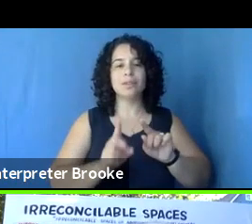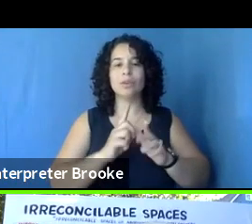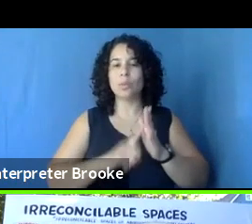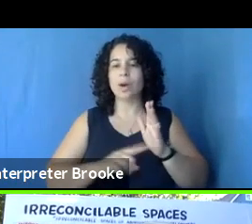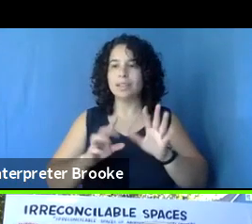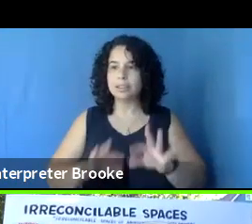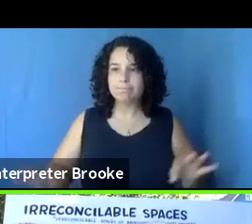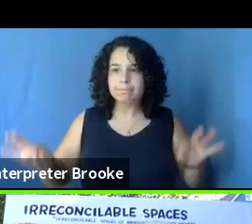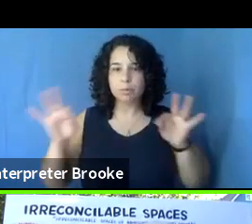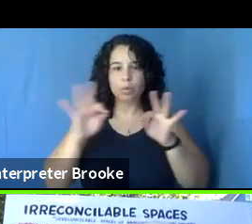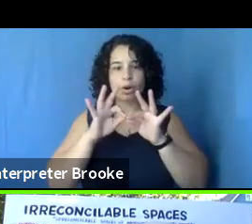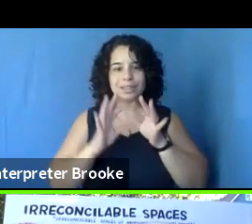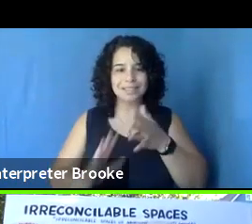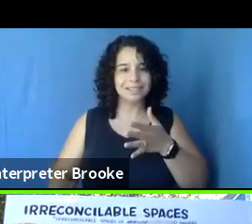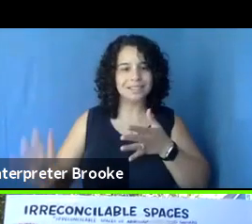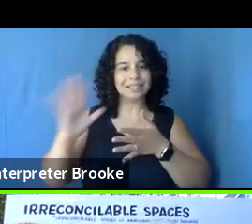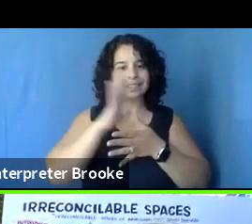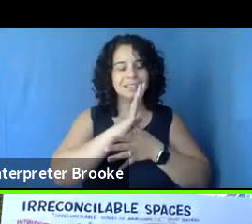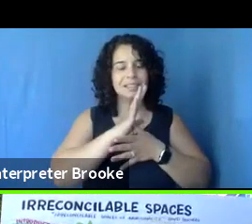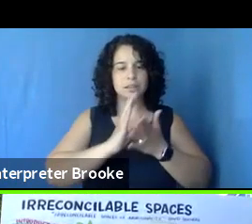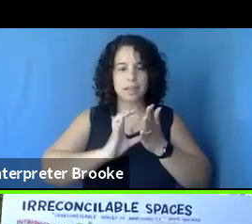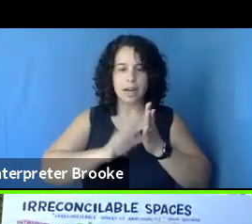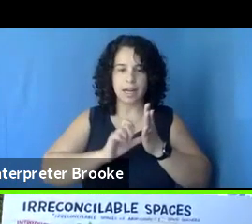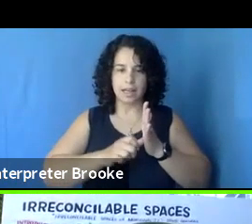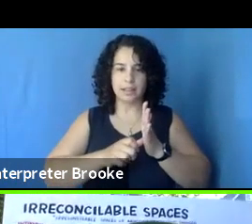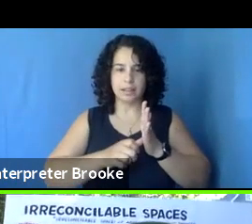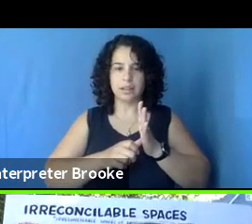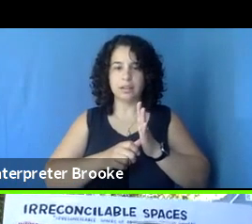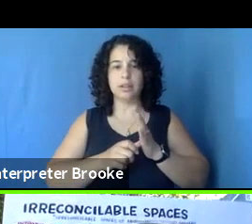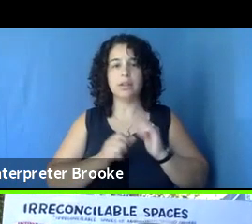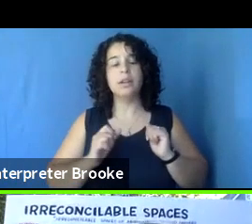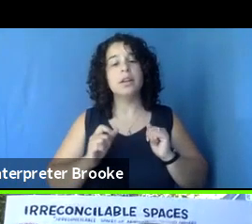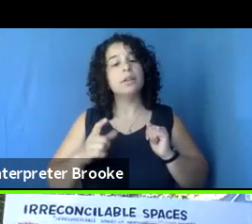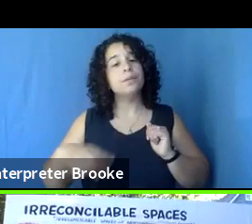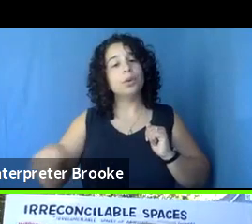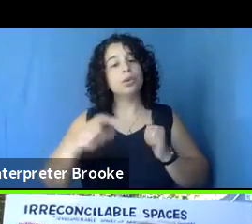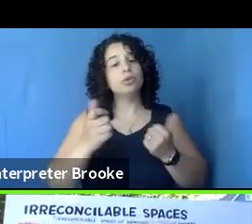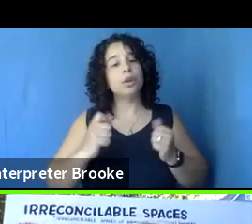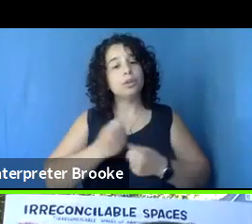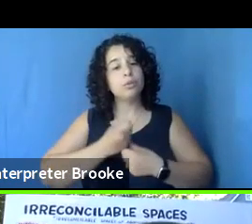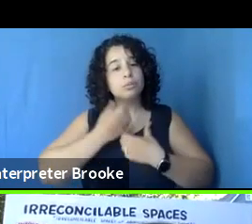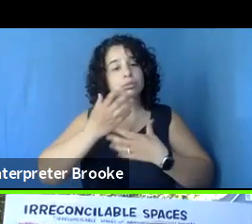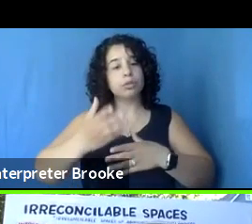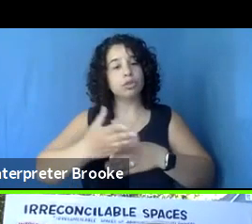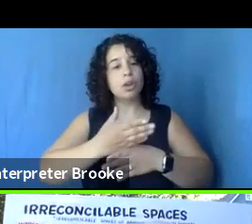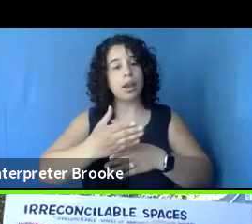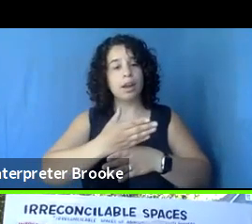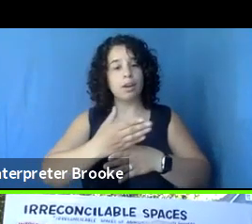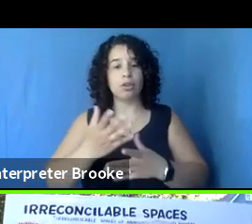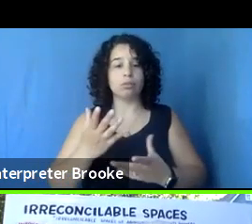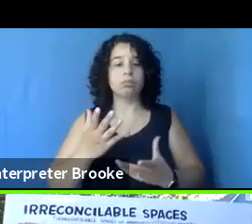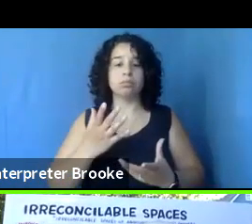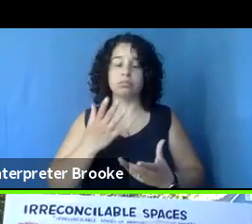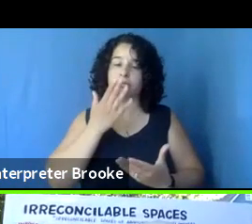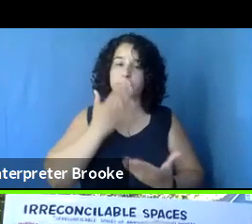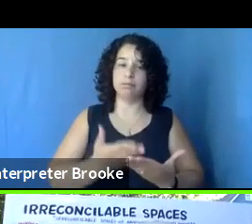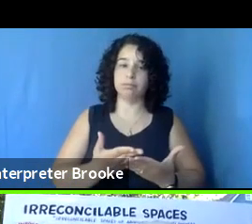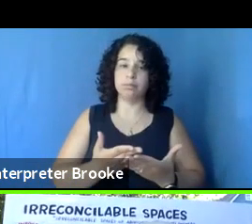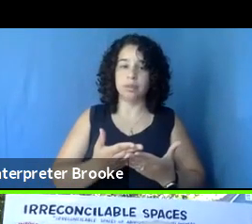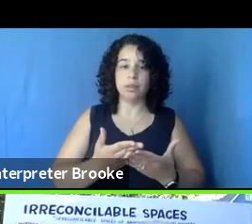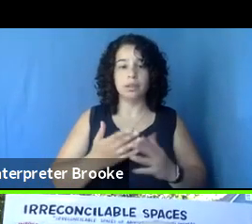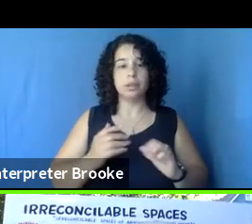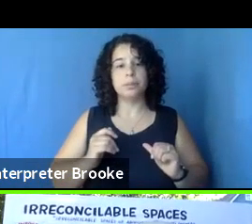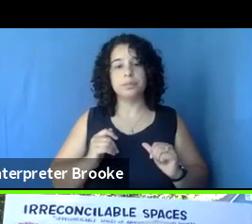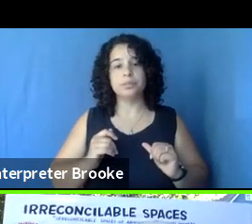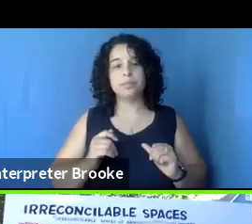people are sharing around irreconcilable spaces. So I thank you for inviting me to bring graphic